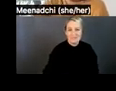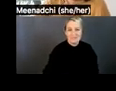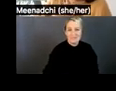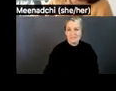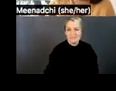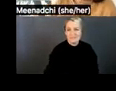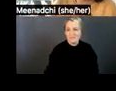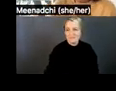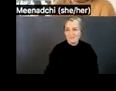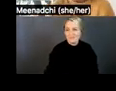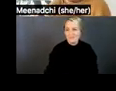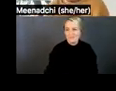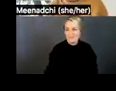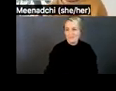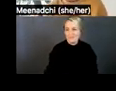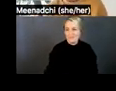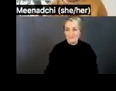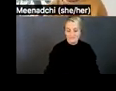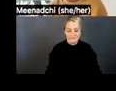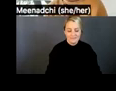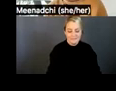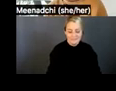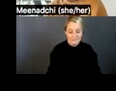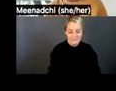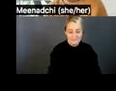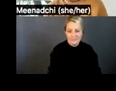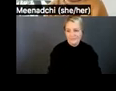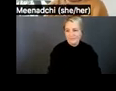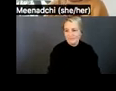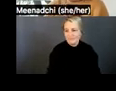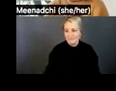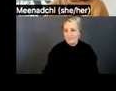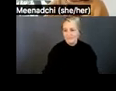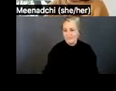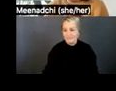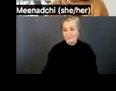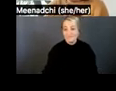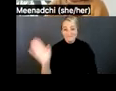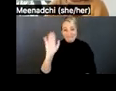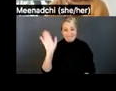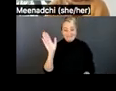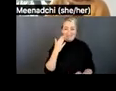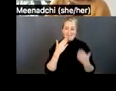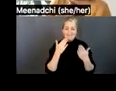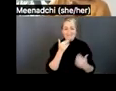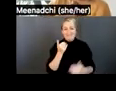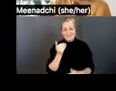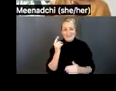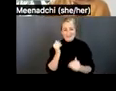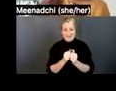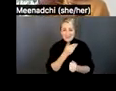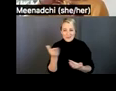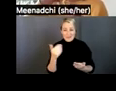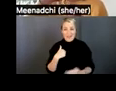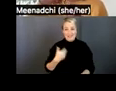Hi, everybody. Thank you. It's really sweet to be with you. My name is Meenadchi. I use she, her